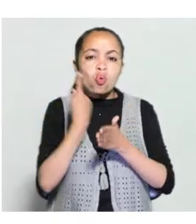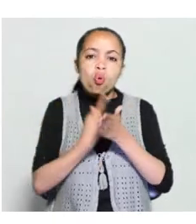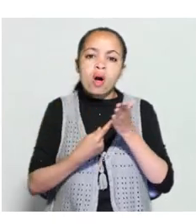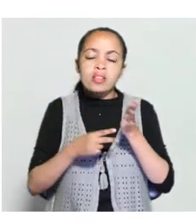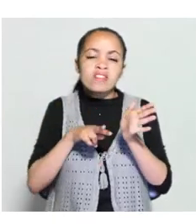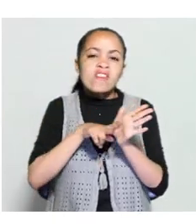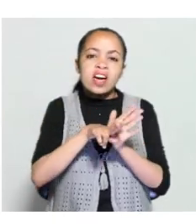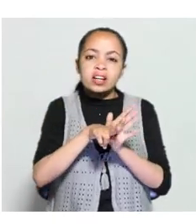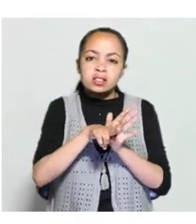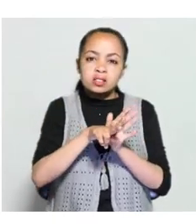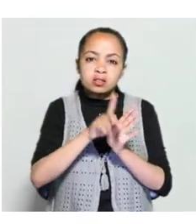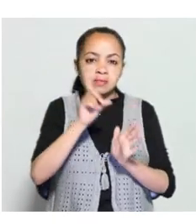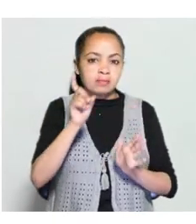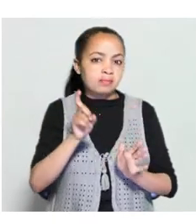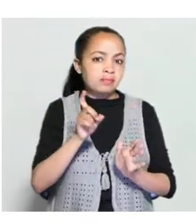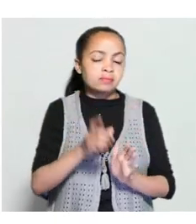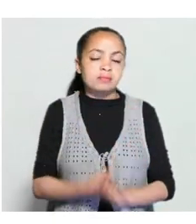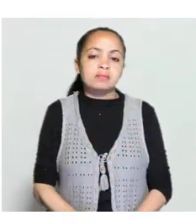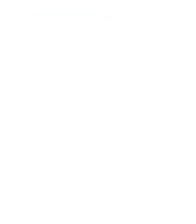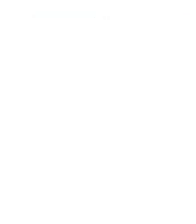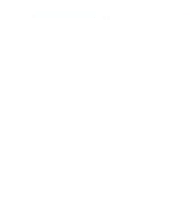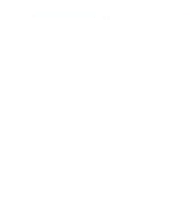viruses?